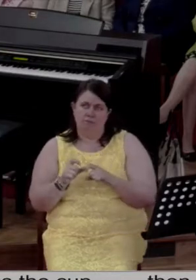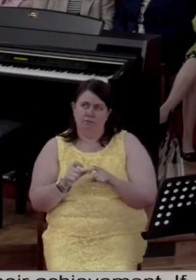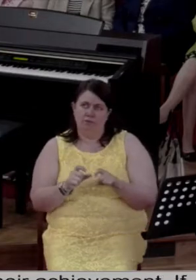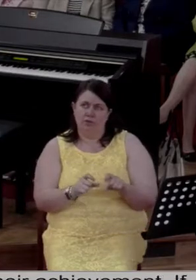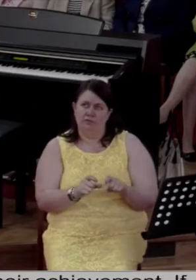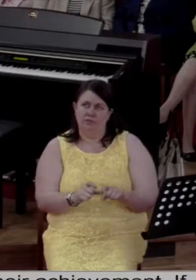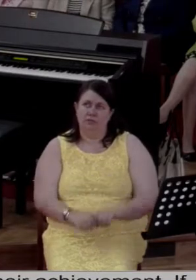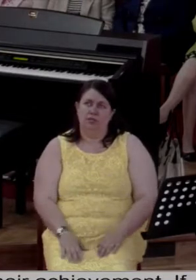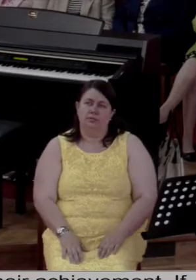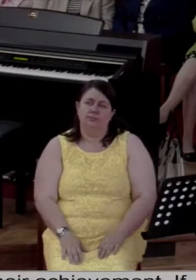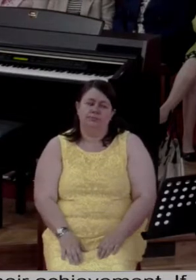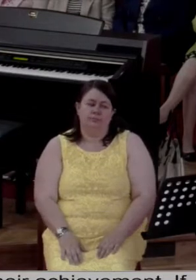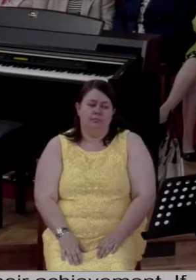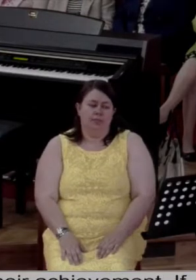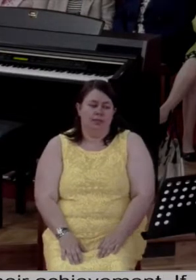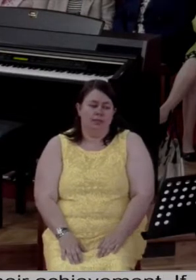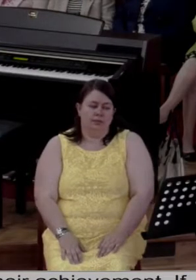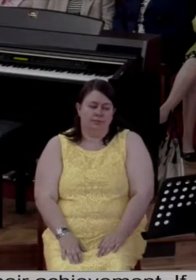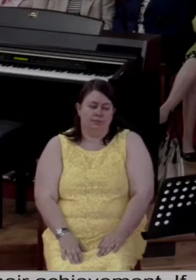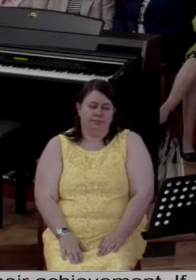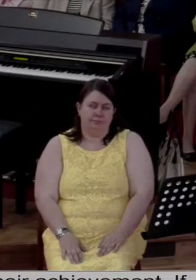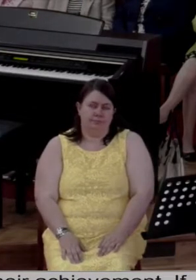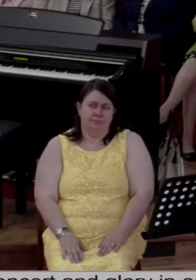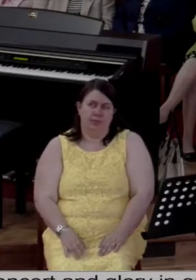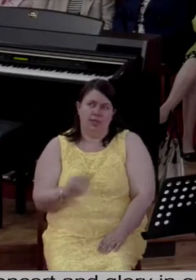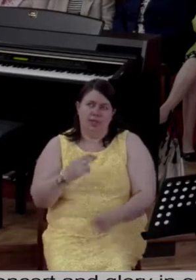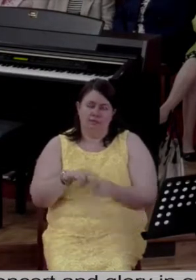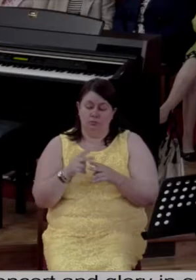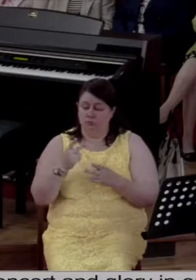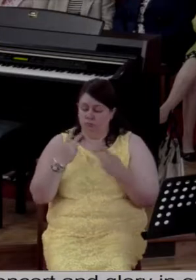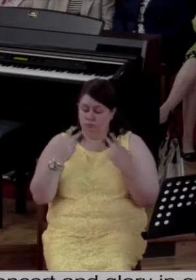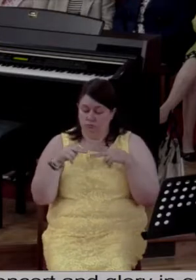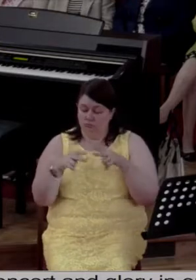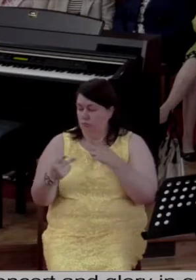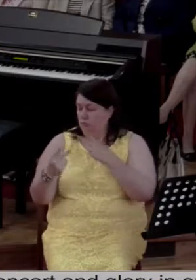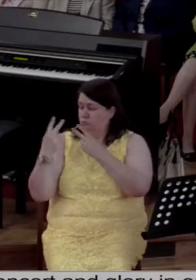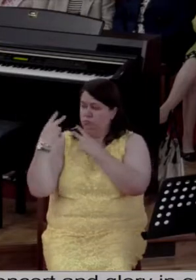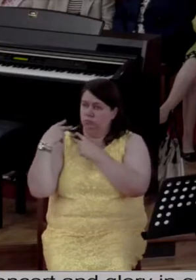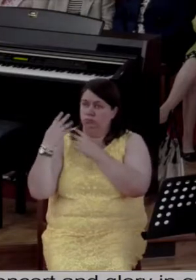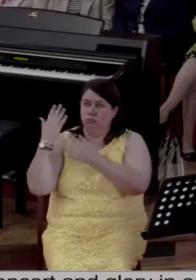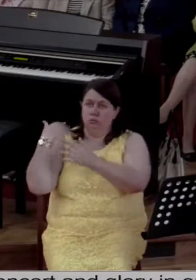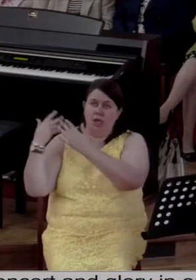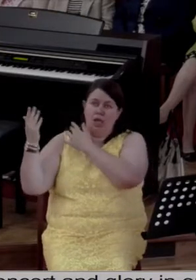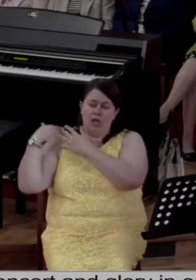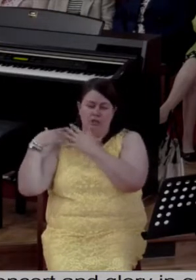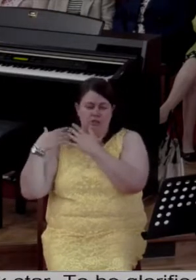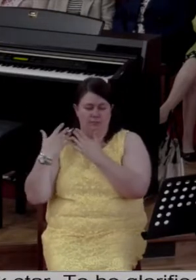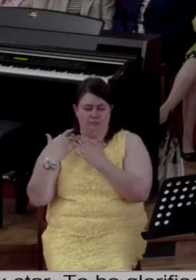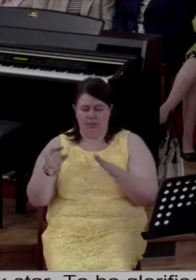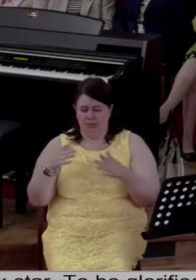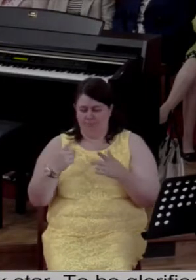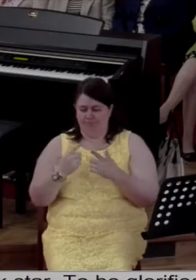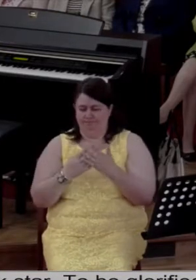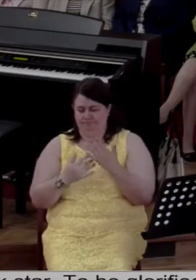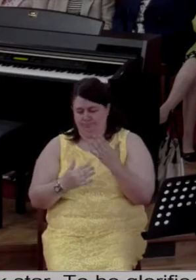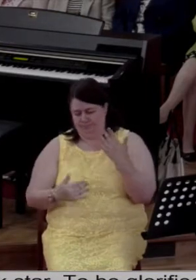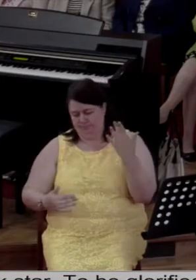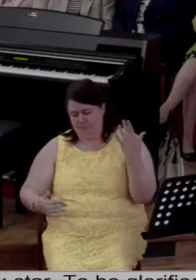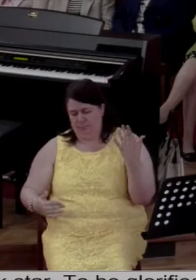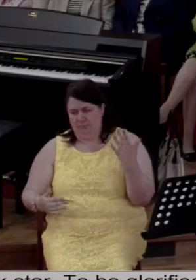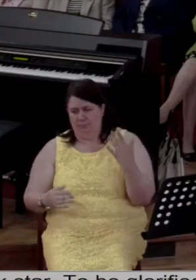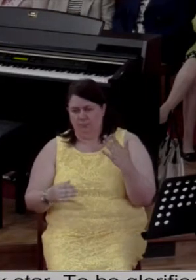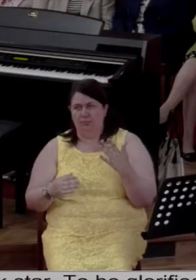And if you look back through history, you'll find that there have been lots and lots of different empires and kingdoms. There was